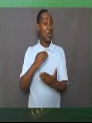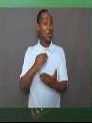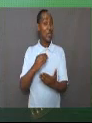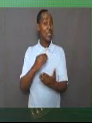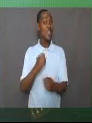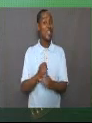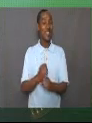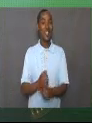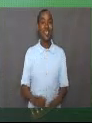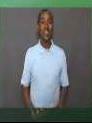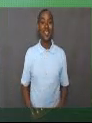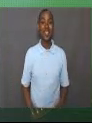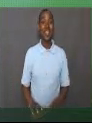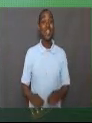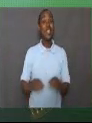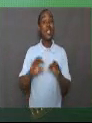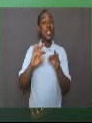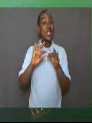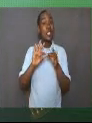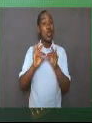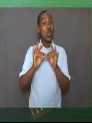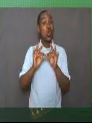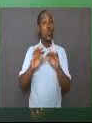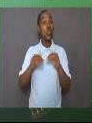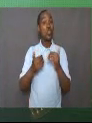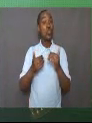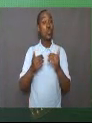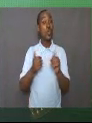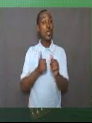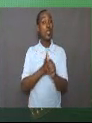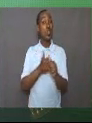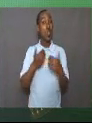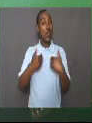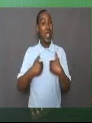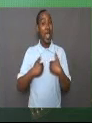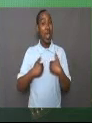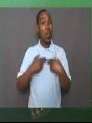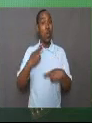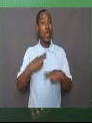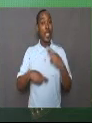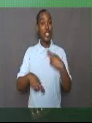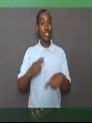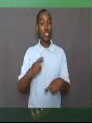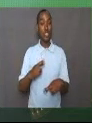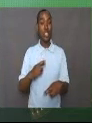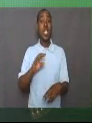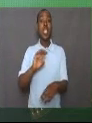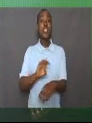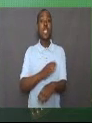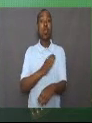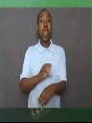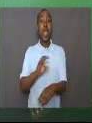learned. Define the following reactions: cellular respiration,